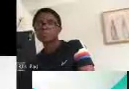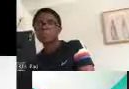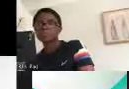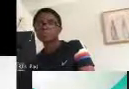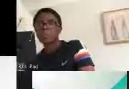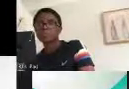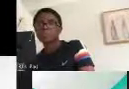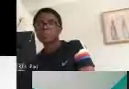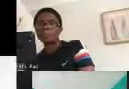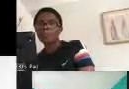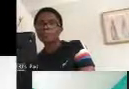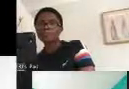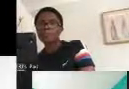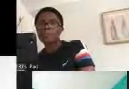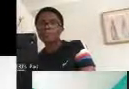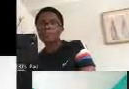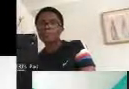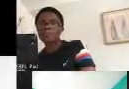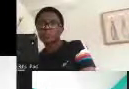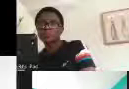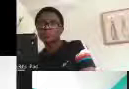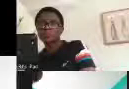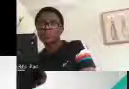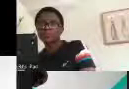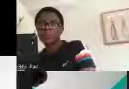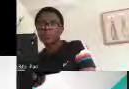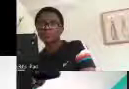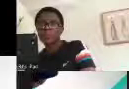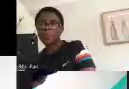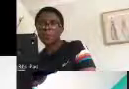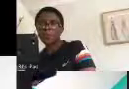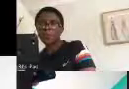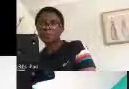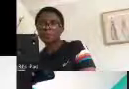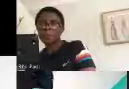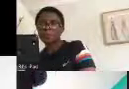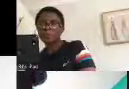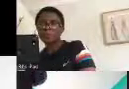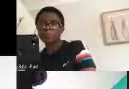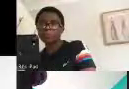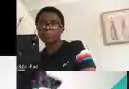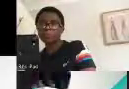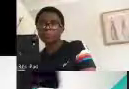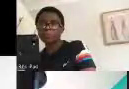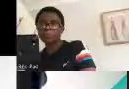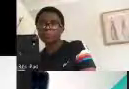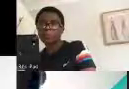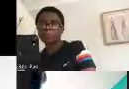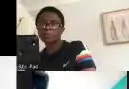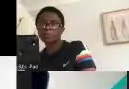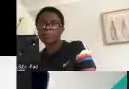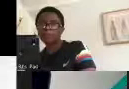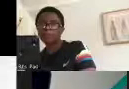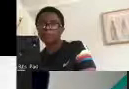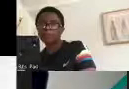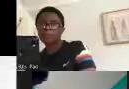So unless they've changed it now, and from what I know from a couple of months ago, because I do